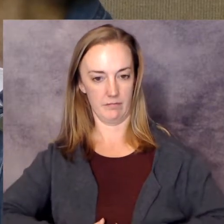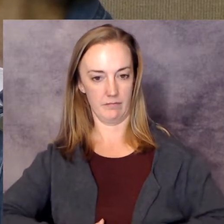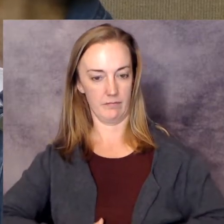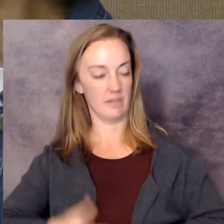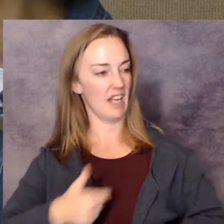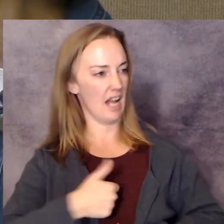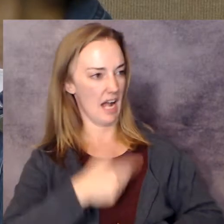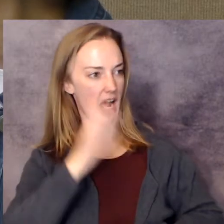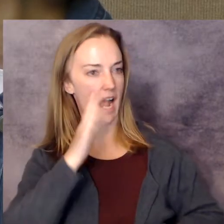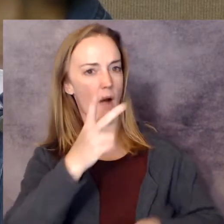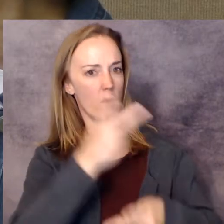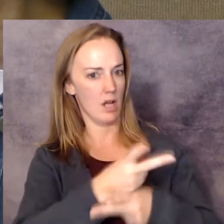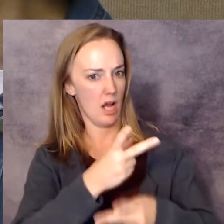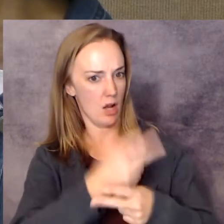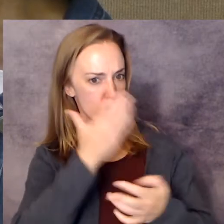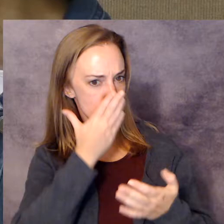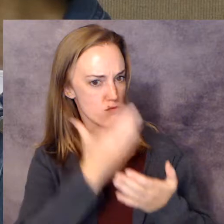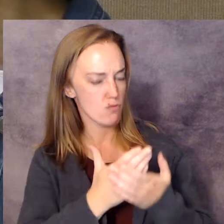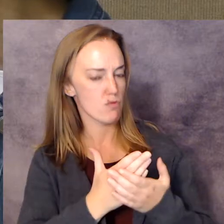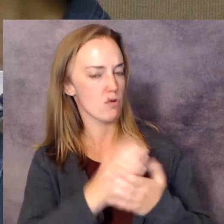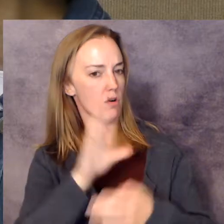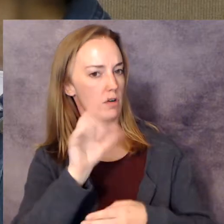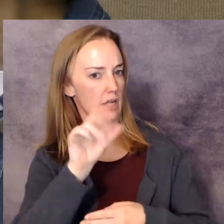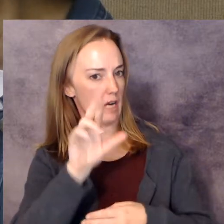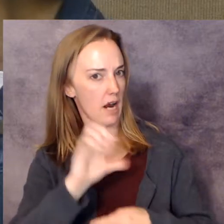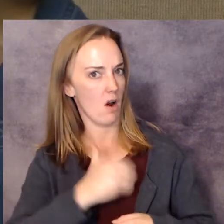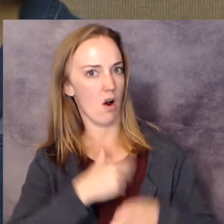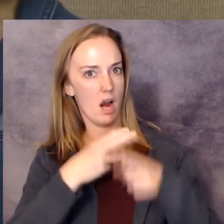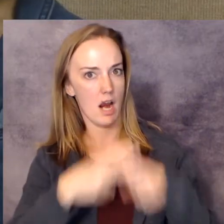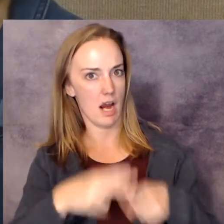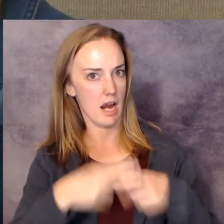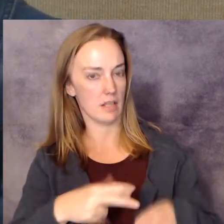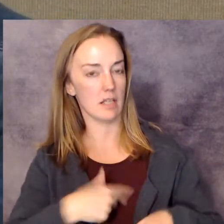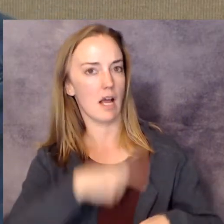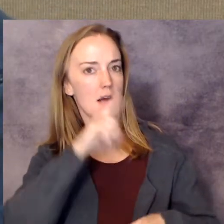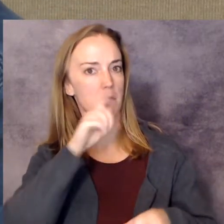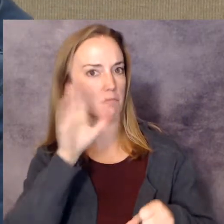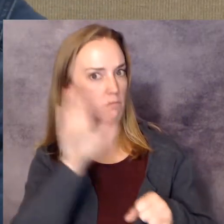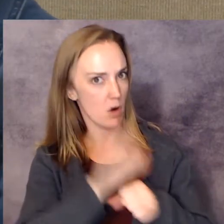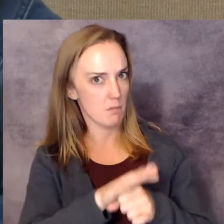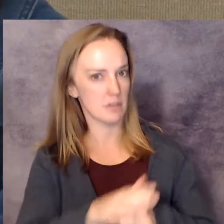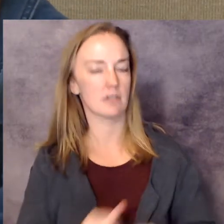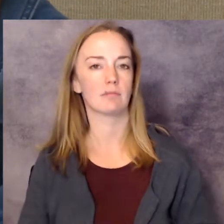"I'll take good care of our eggs," said Mr. Seahorse. "I promise."